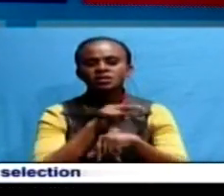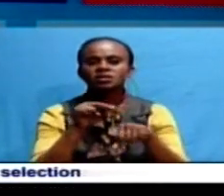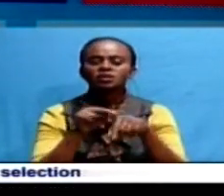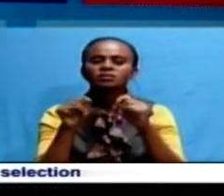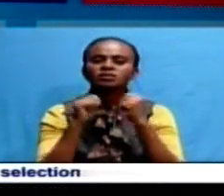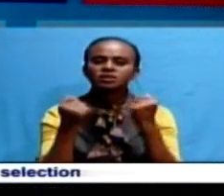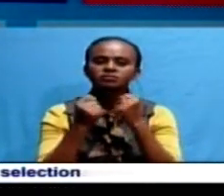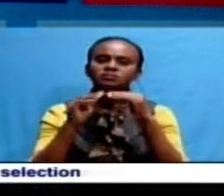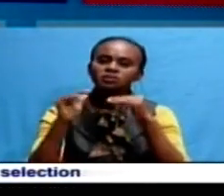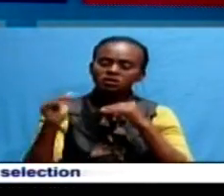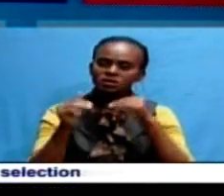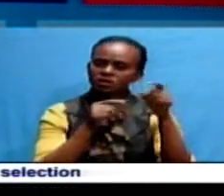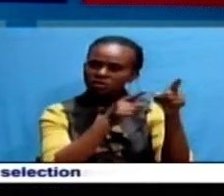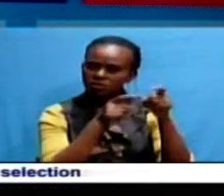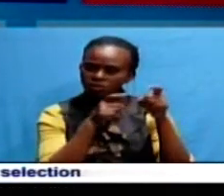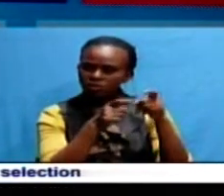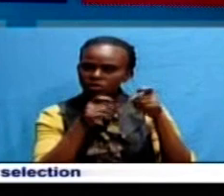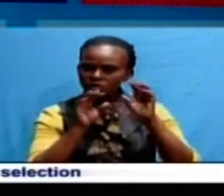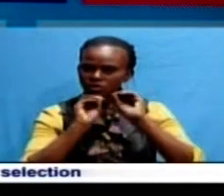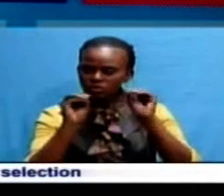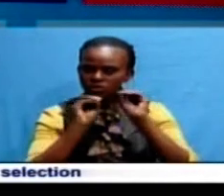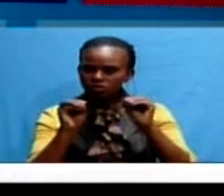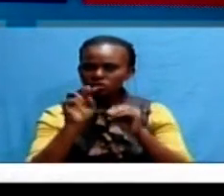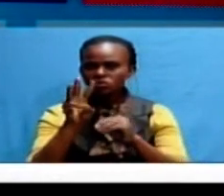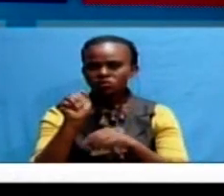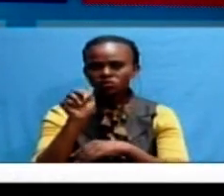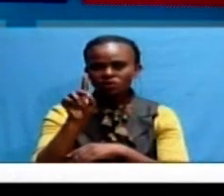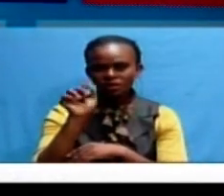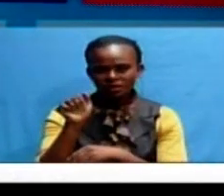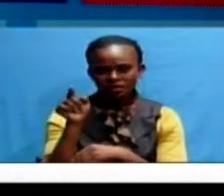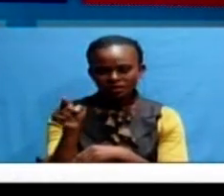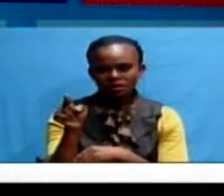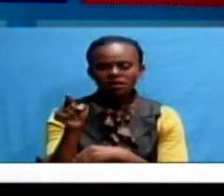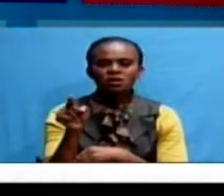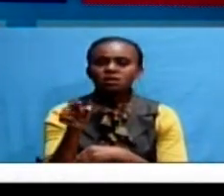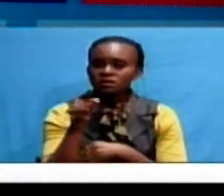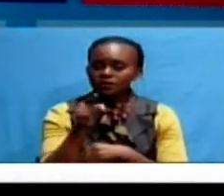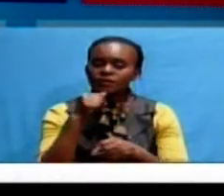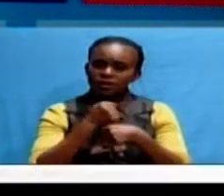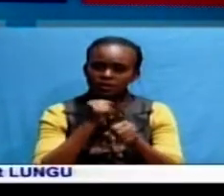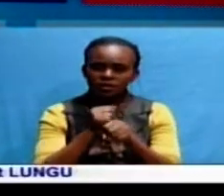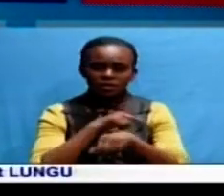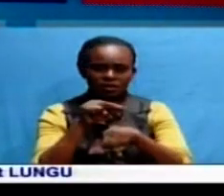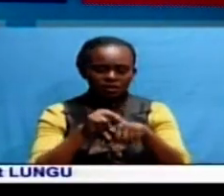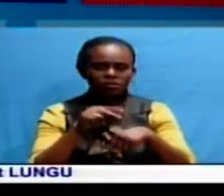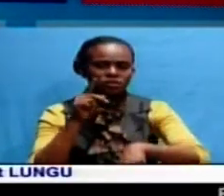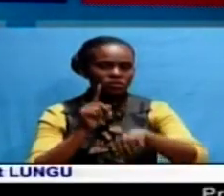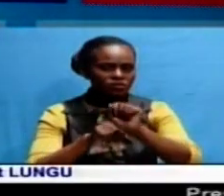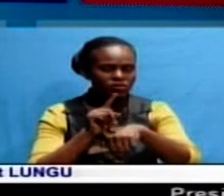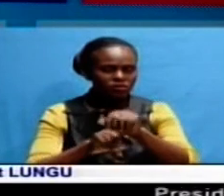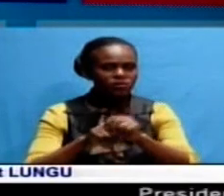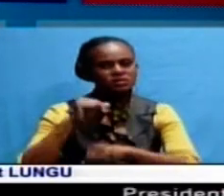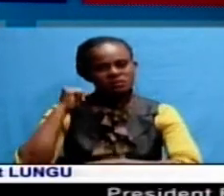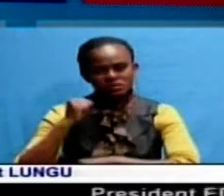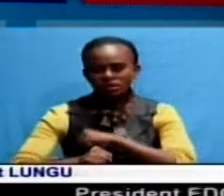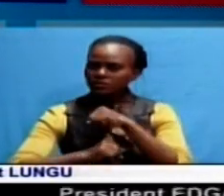levels. The Chipolo head coach says the perpetual tendency is what has caused national football growth to suffer